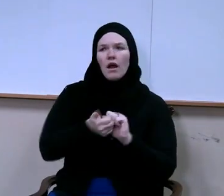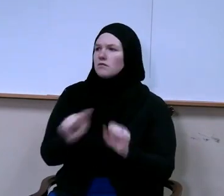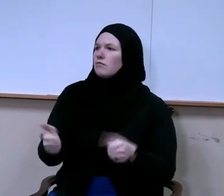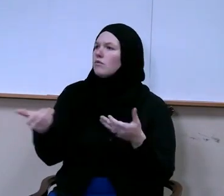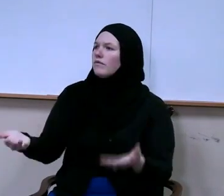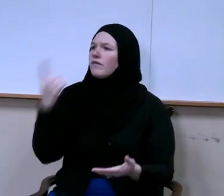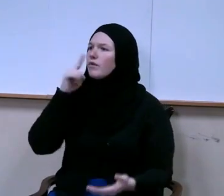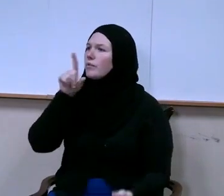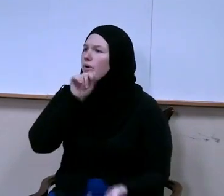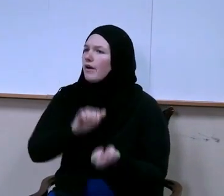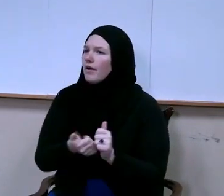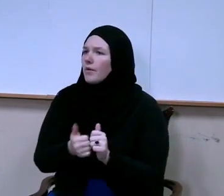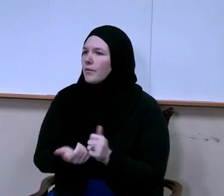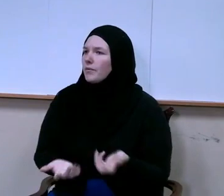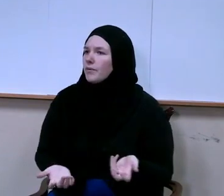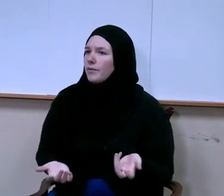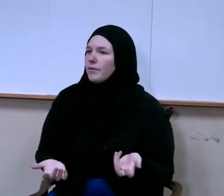How does He provide for the birds?